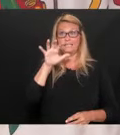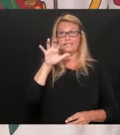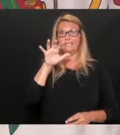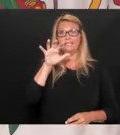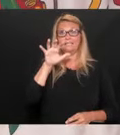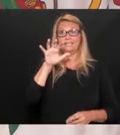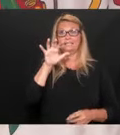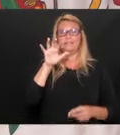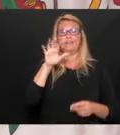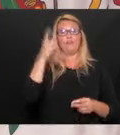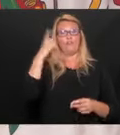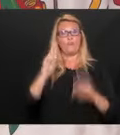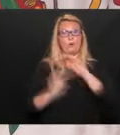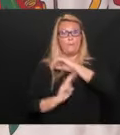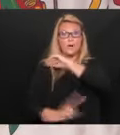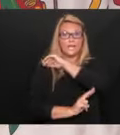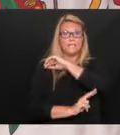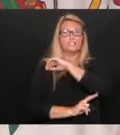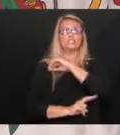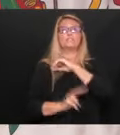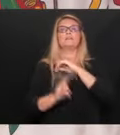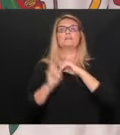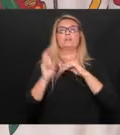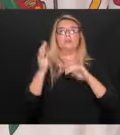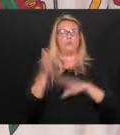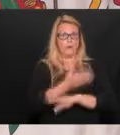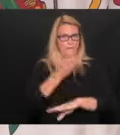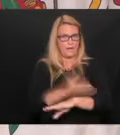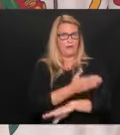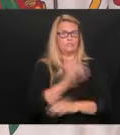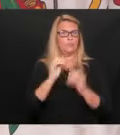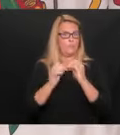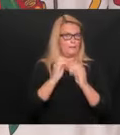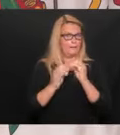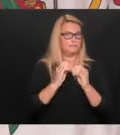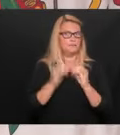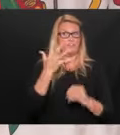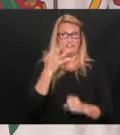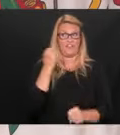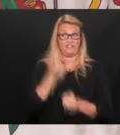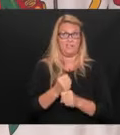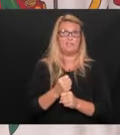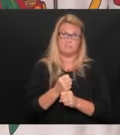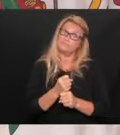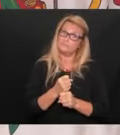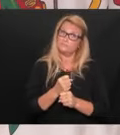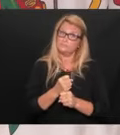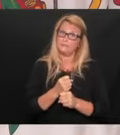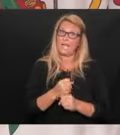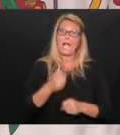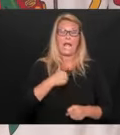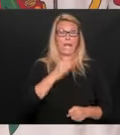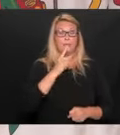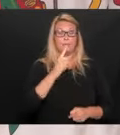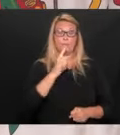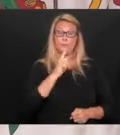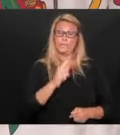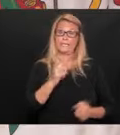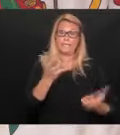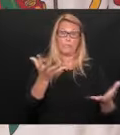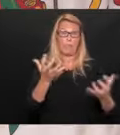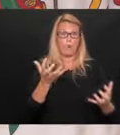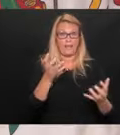million for bridge replacement and repairs over the next 5 years. It absolutely, you know, I am gunning for in